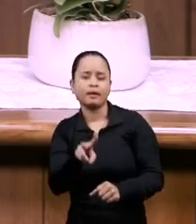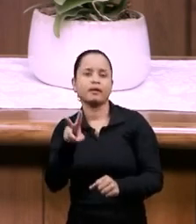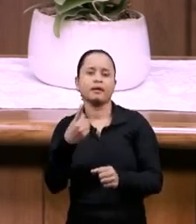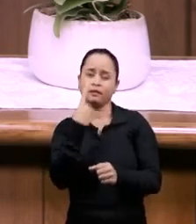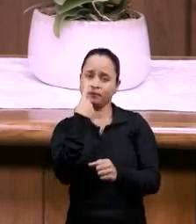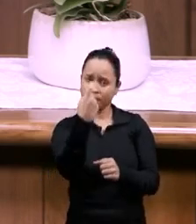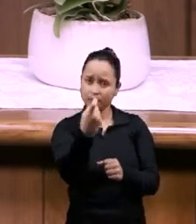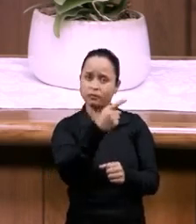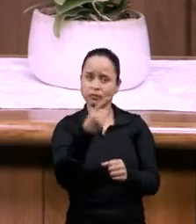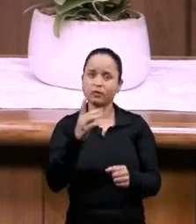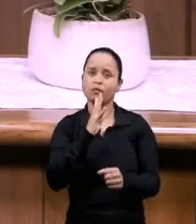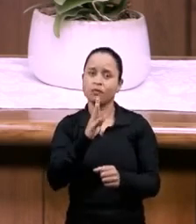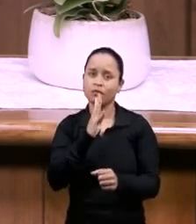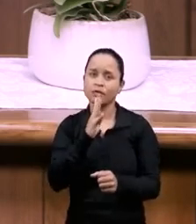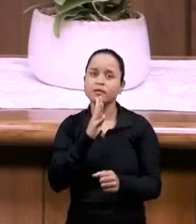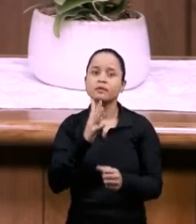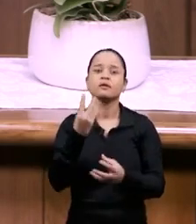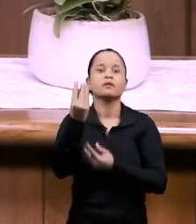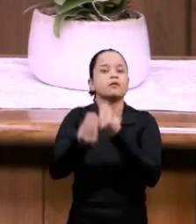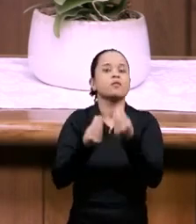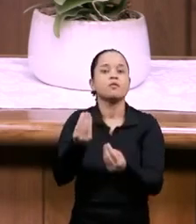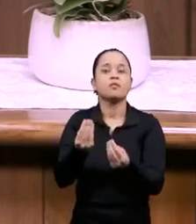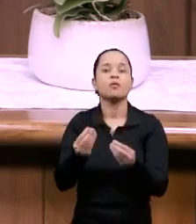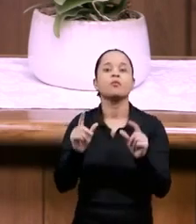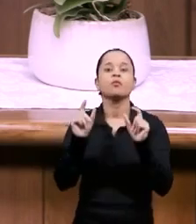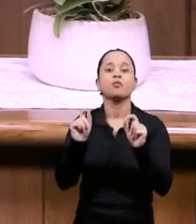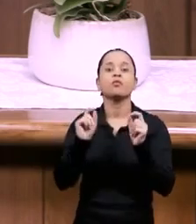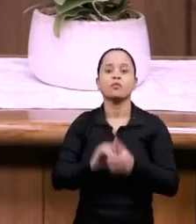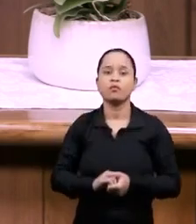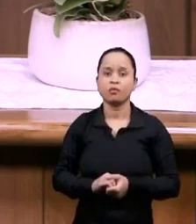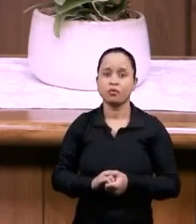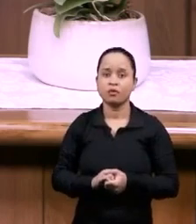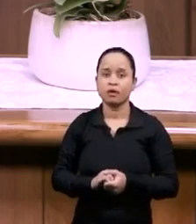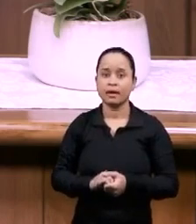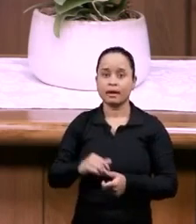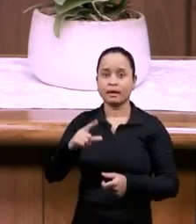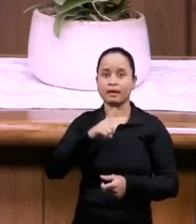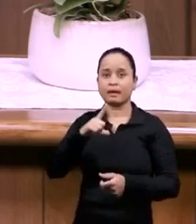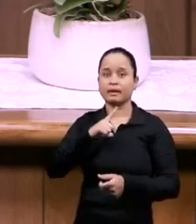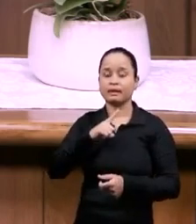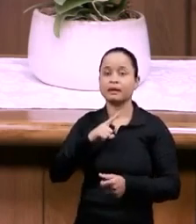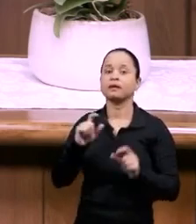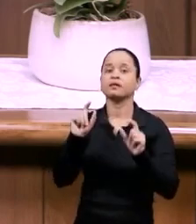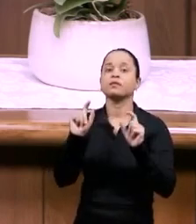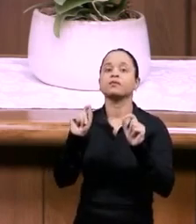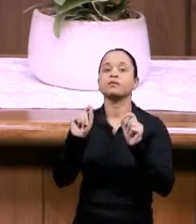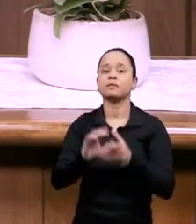week, last Sunday on the 1st. And it will speak of the participation of the brethren